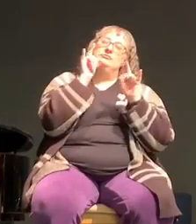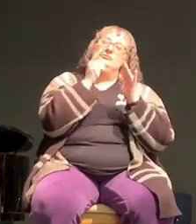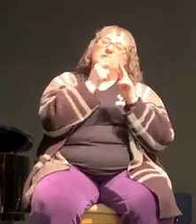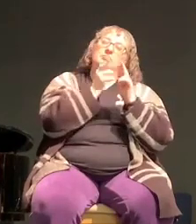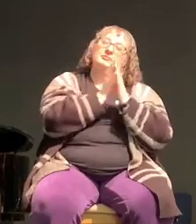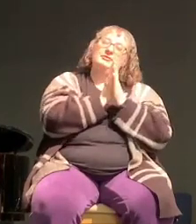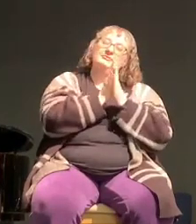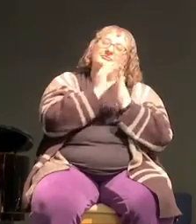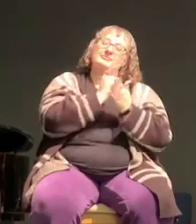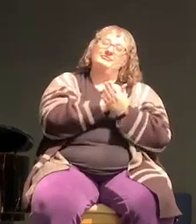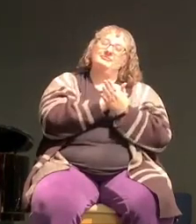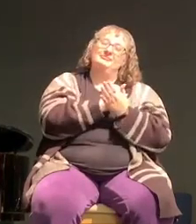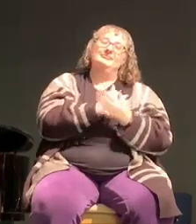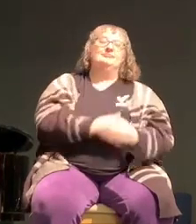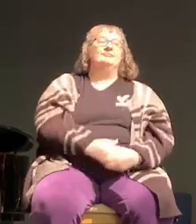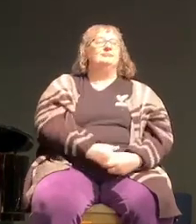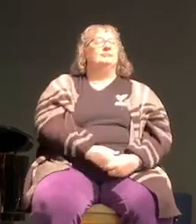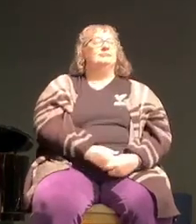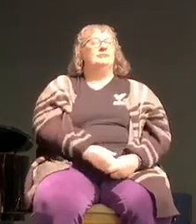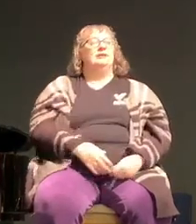pray. Amen.